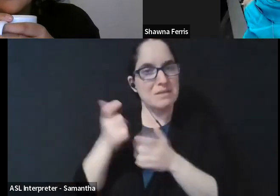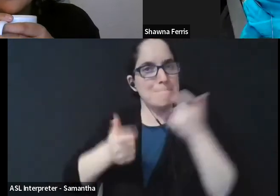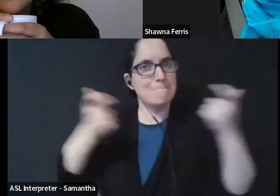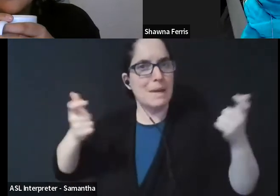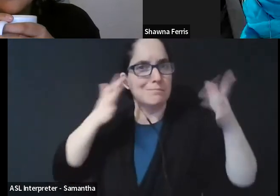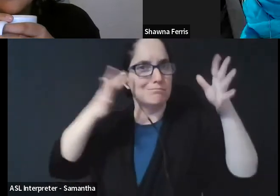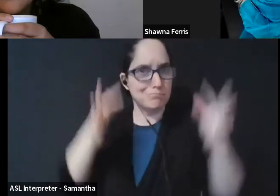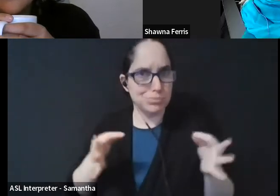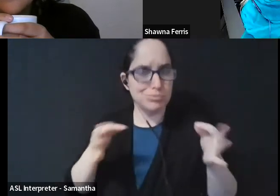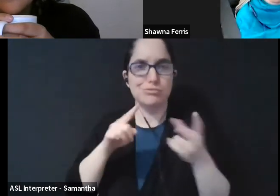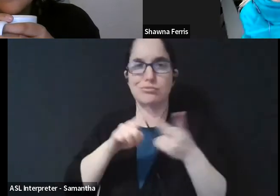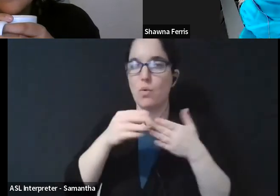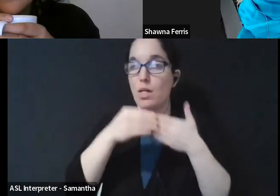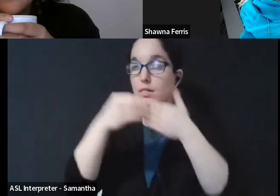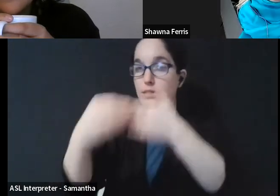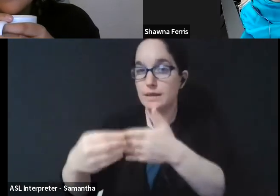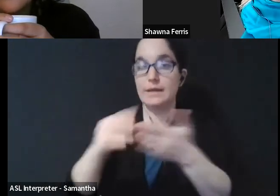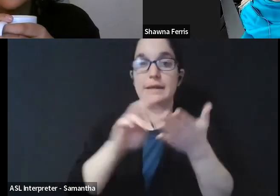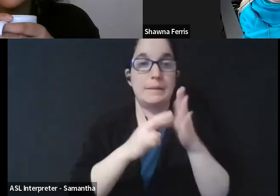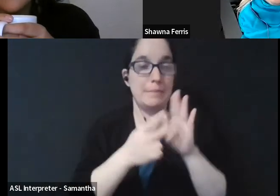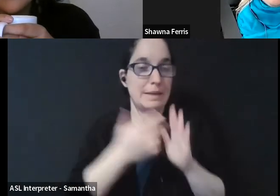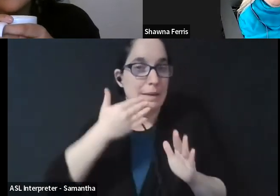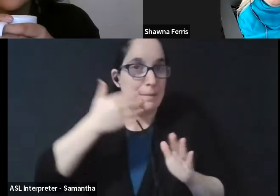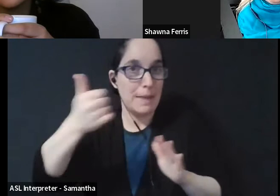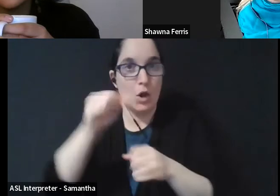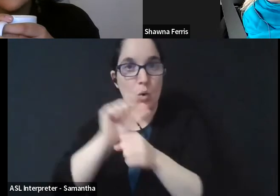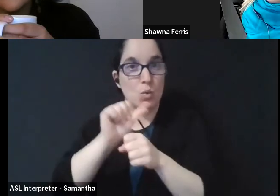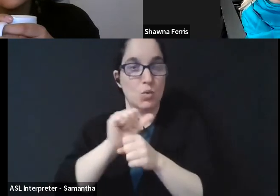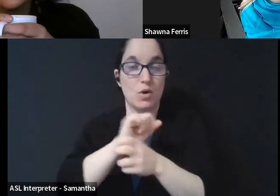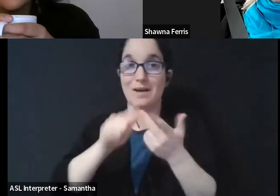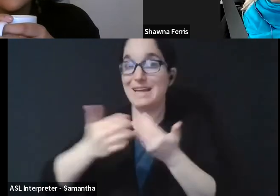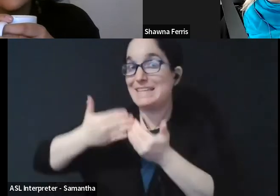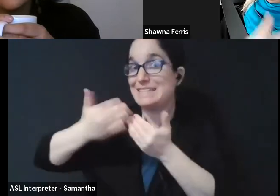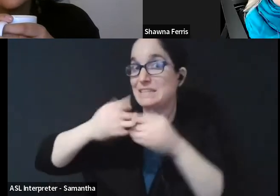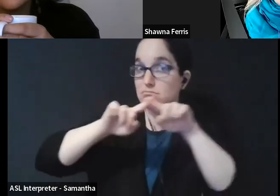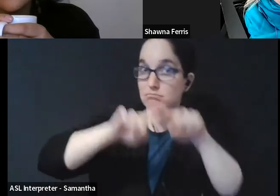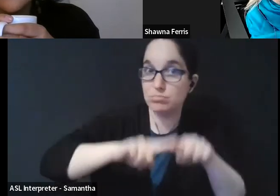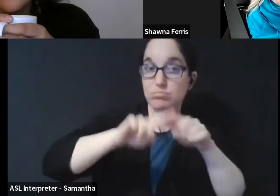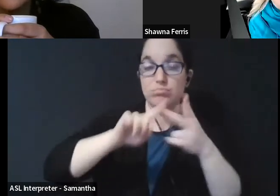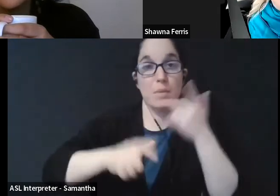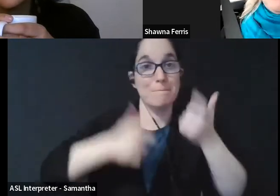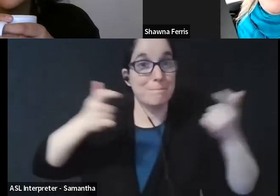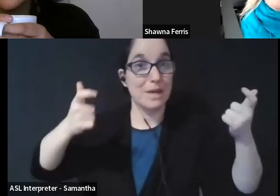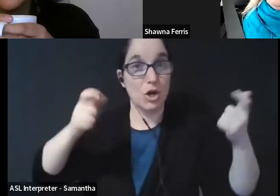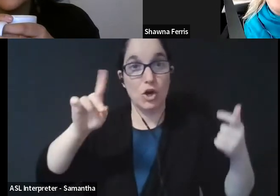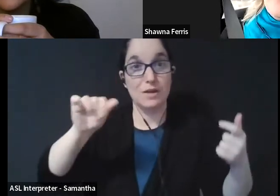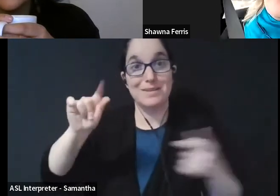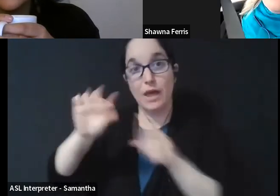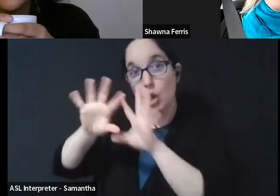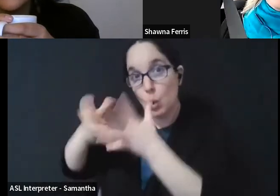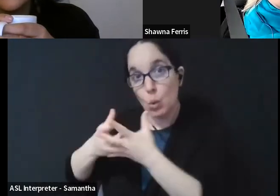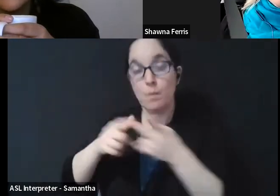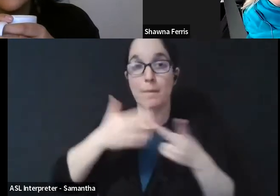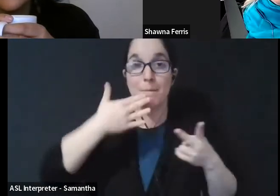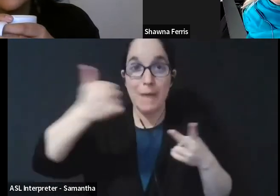and directing research, the better the data you get and the more reliable it is. The bigger the data sets, the more participation you get, the better